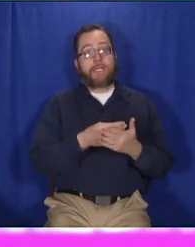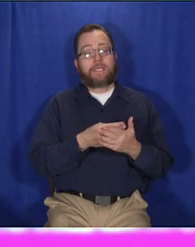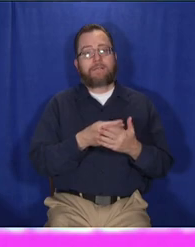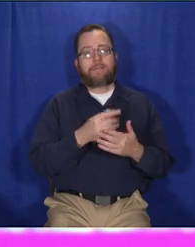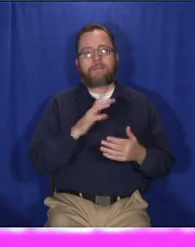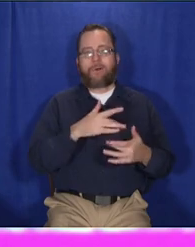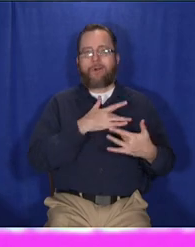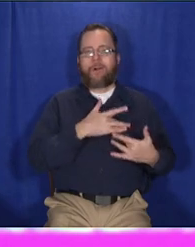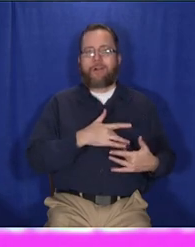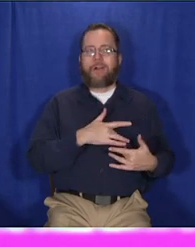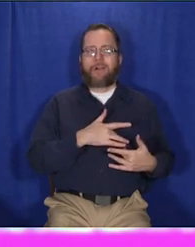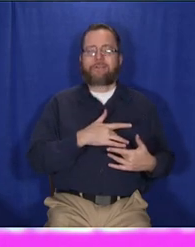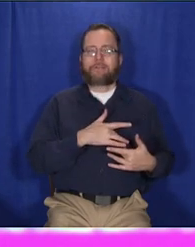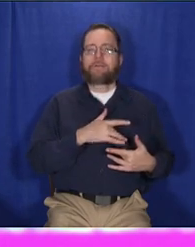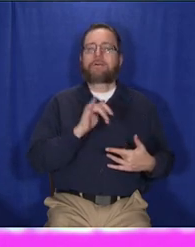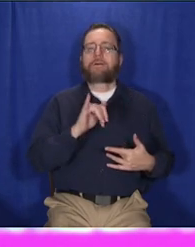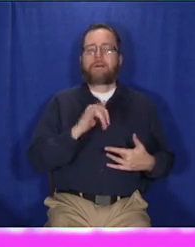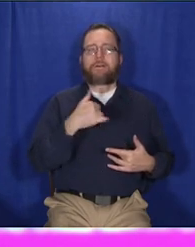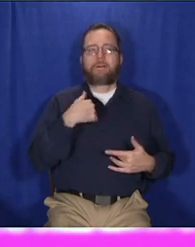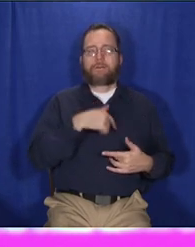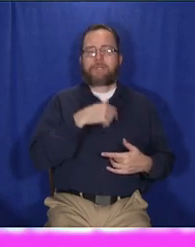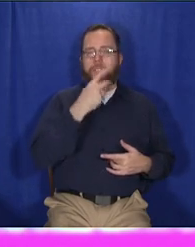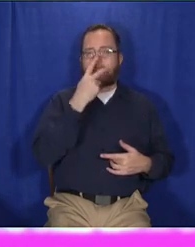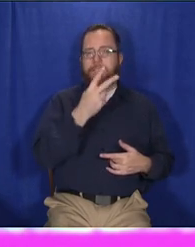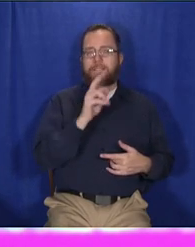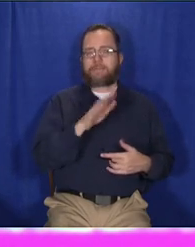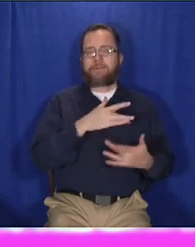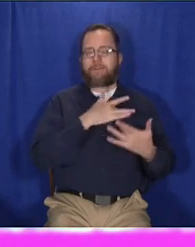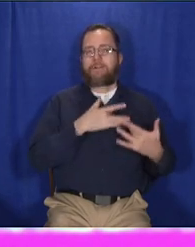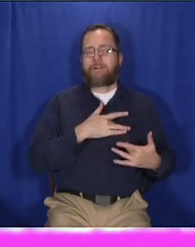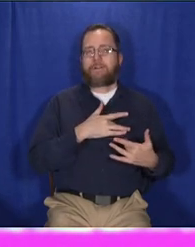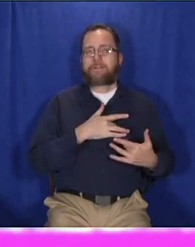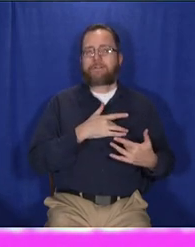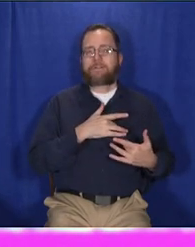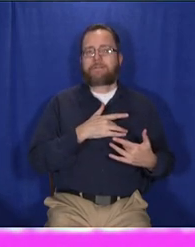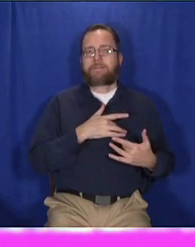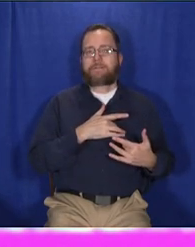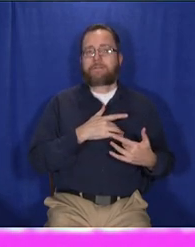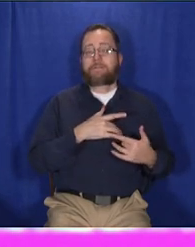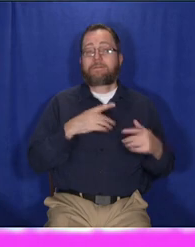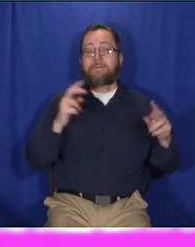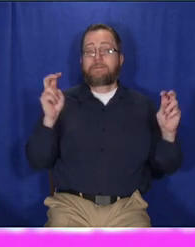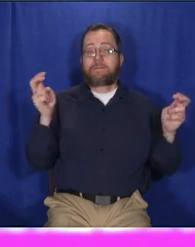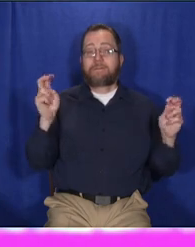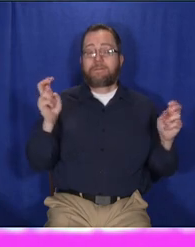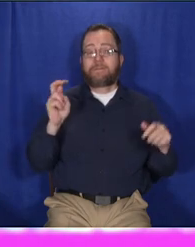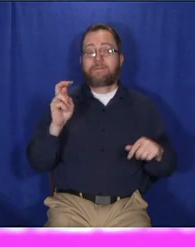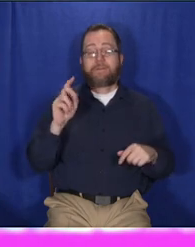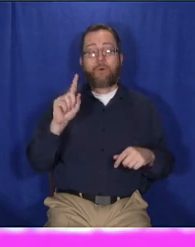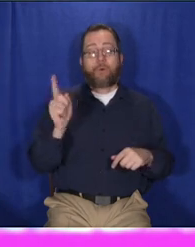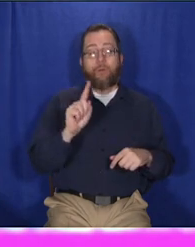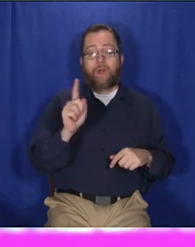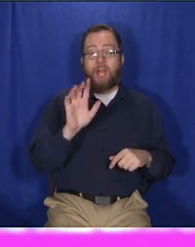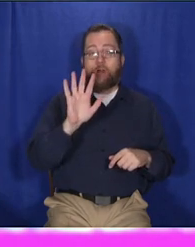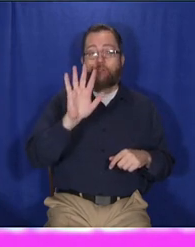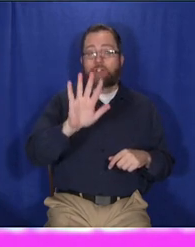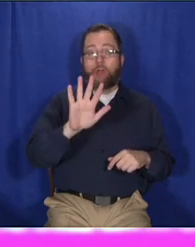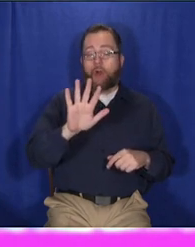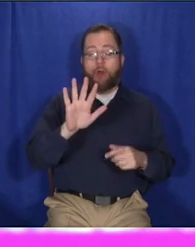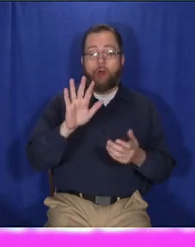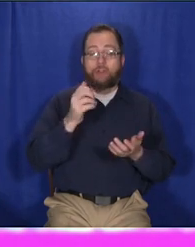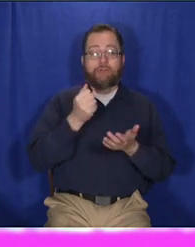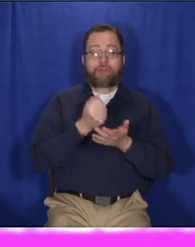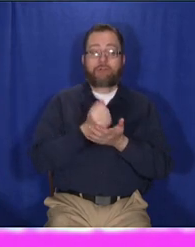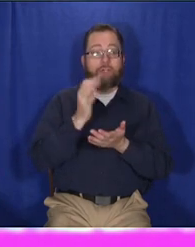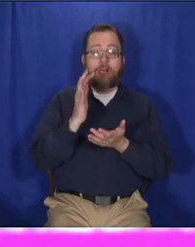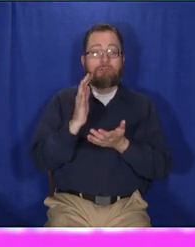verse 21. Some of you have heard this verse before. He says, "For where your treasure is, there your heart will be